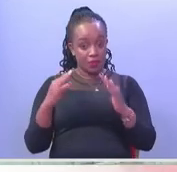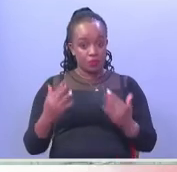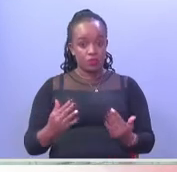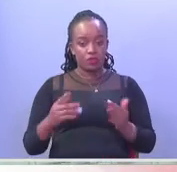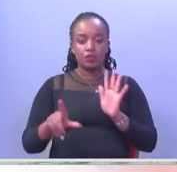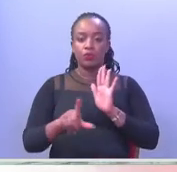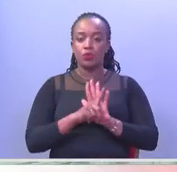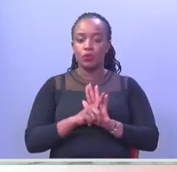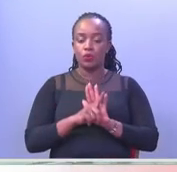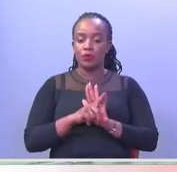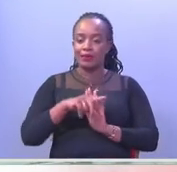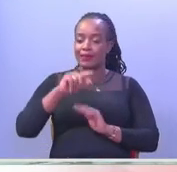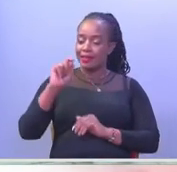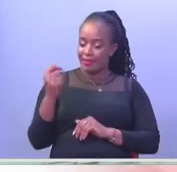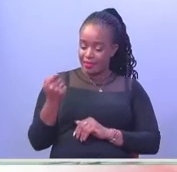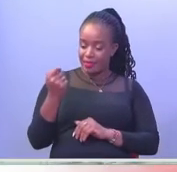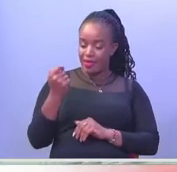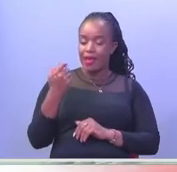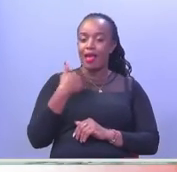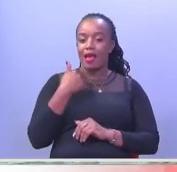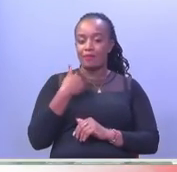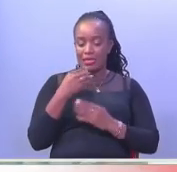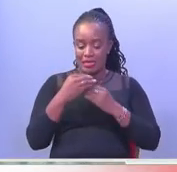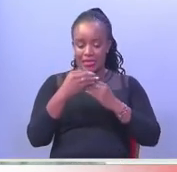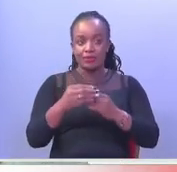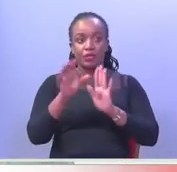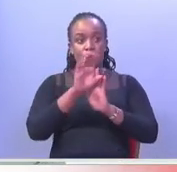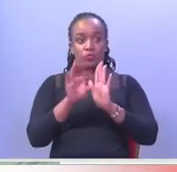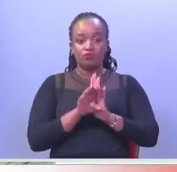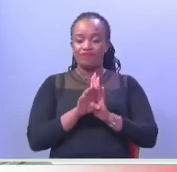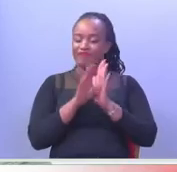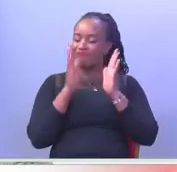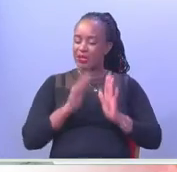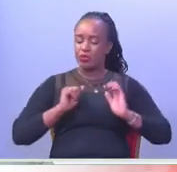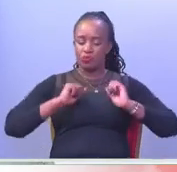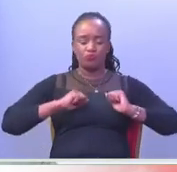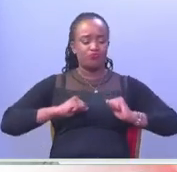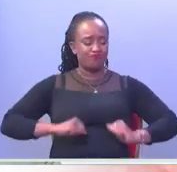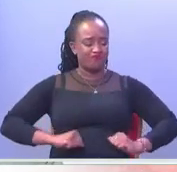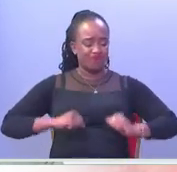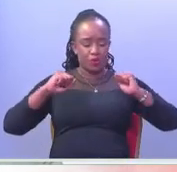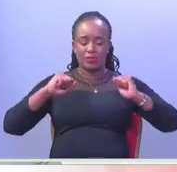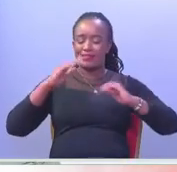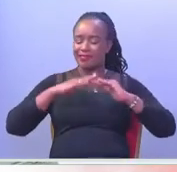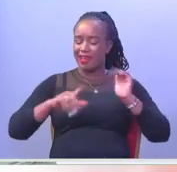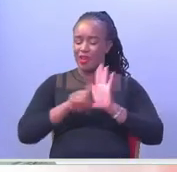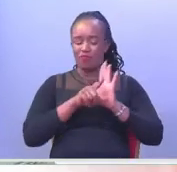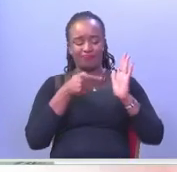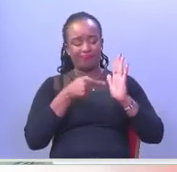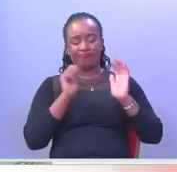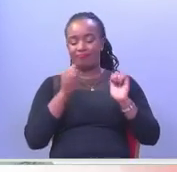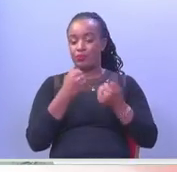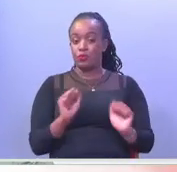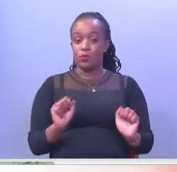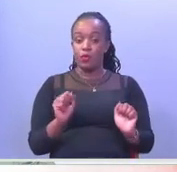is governed by constitution. No one above the law. If anyone commit a crime